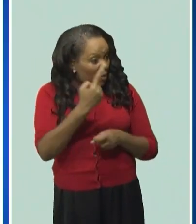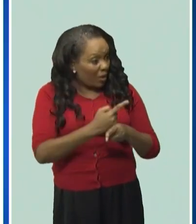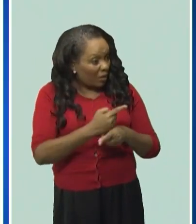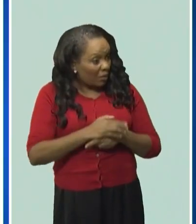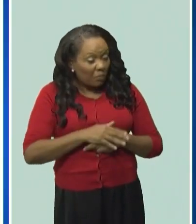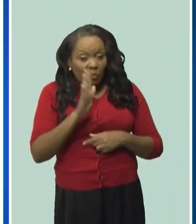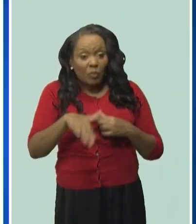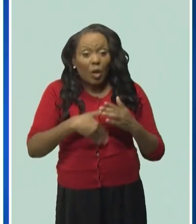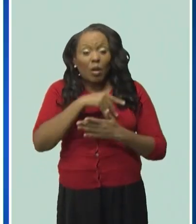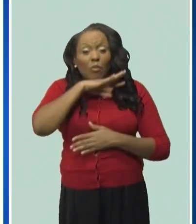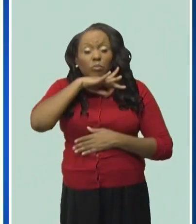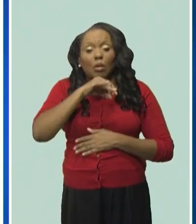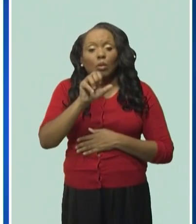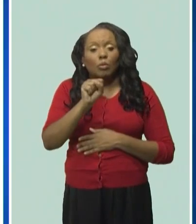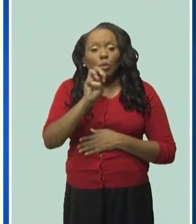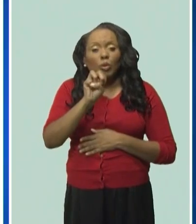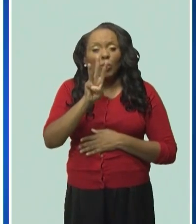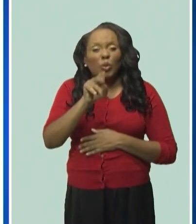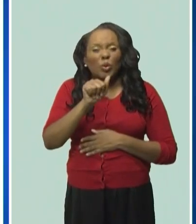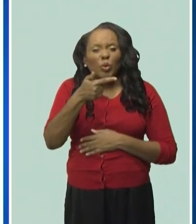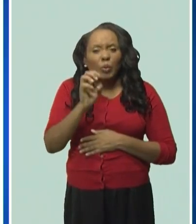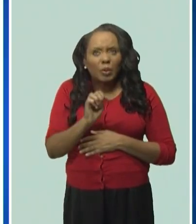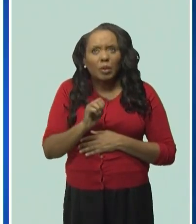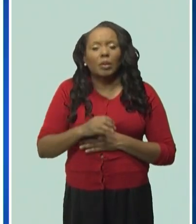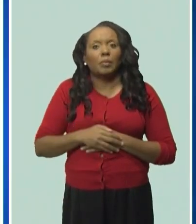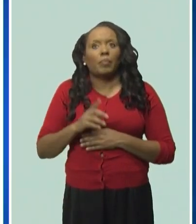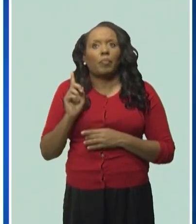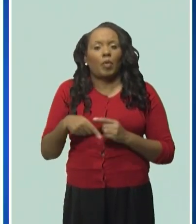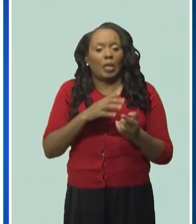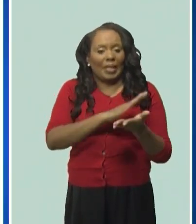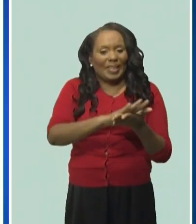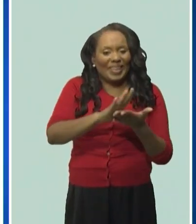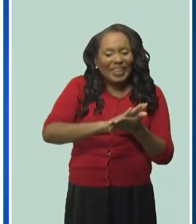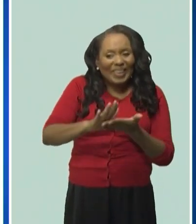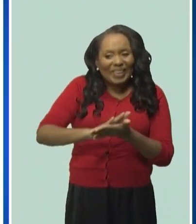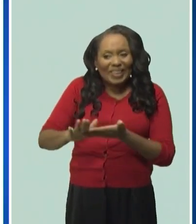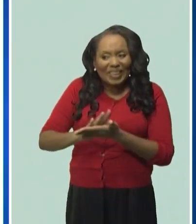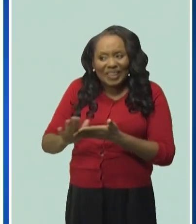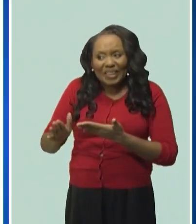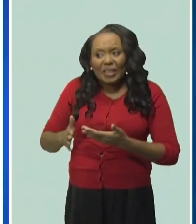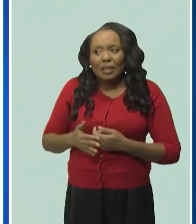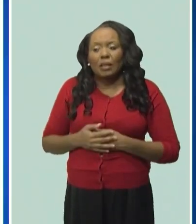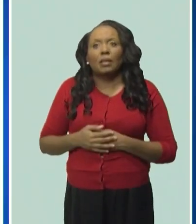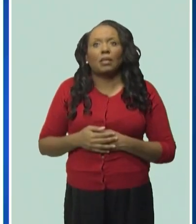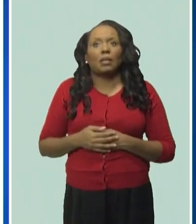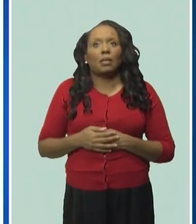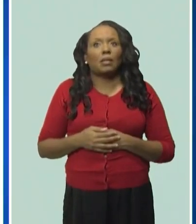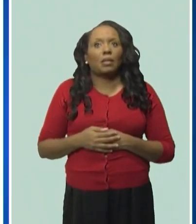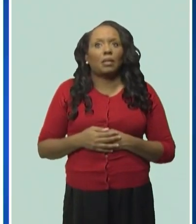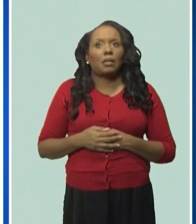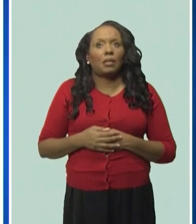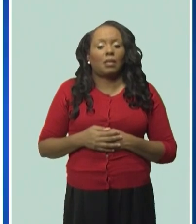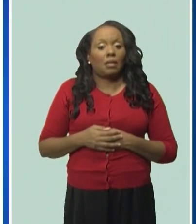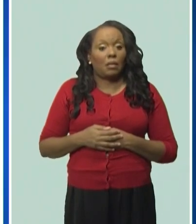the sewage lines and so on, when they're clearing them, is